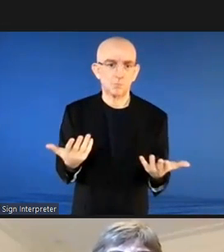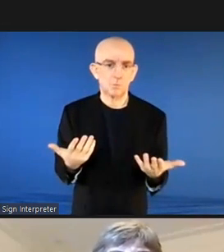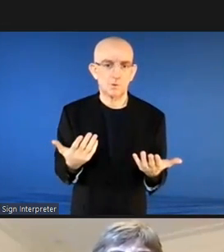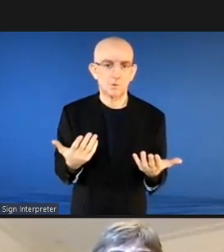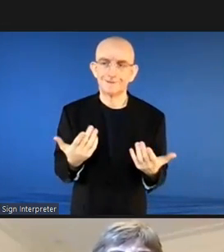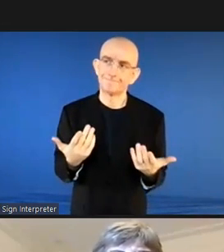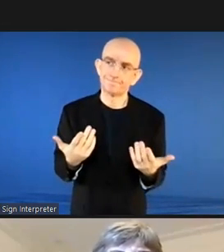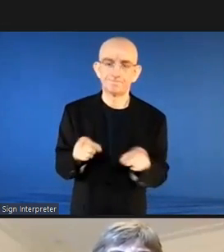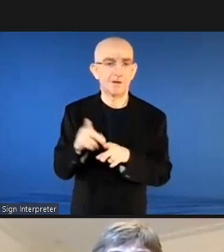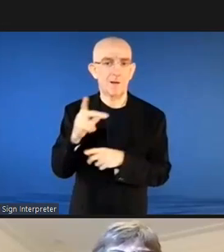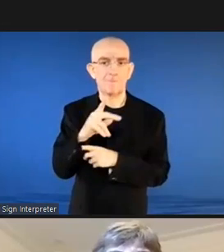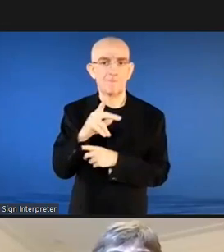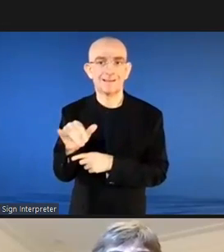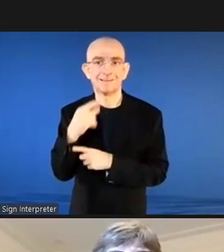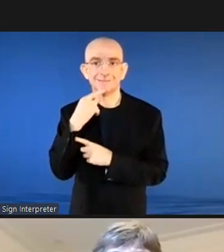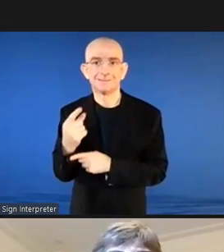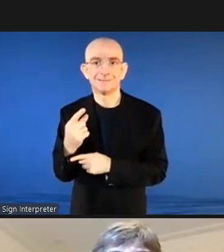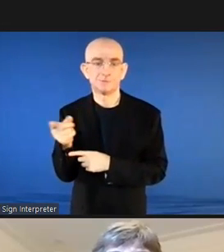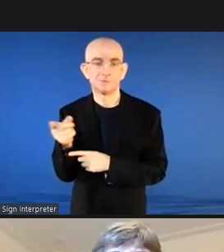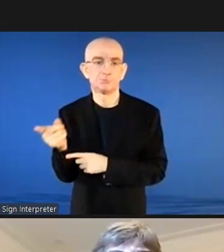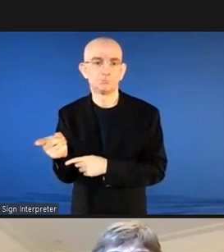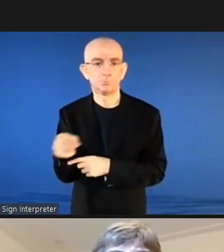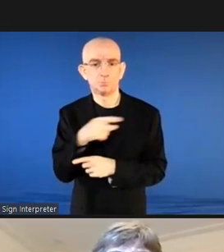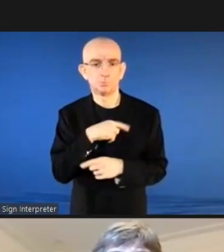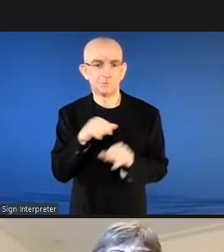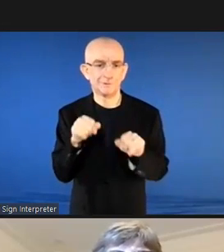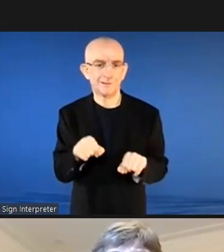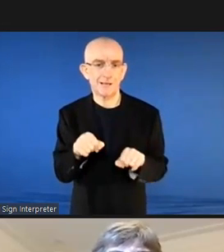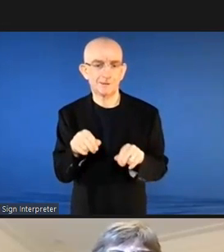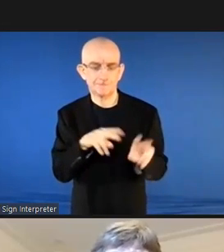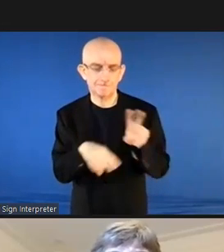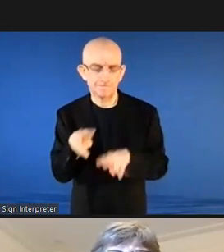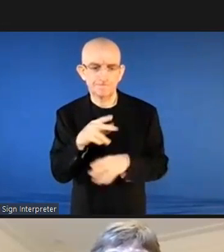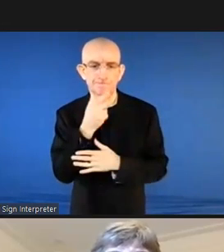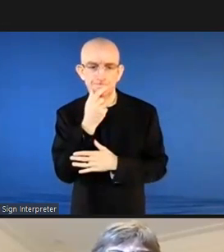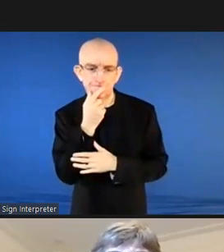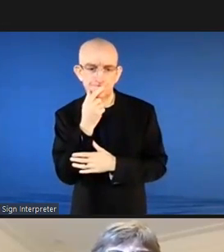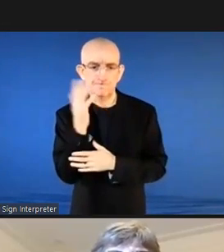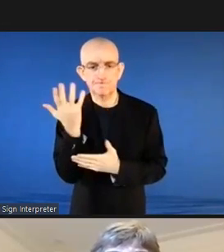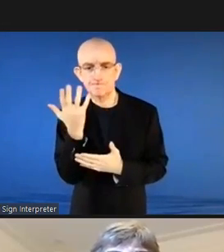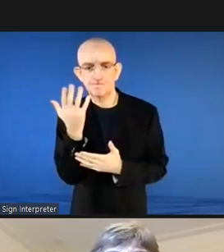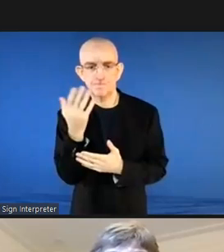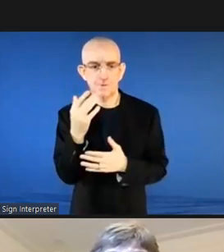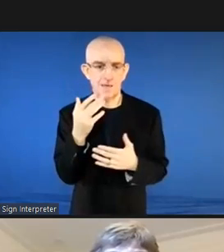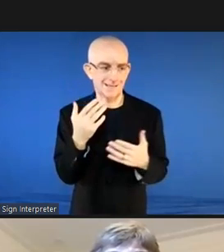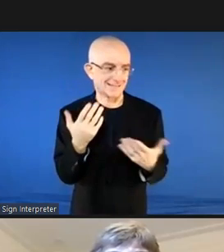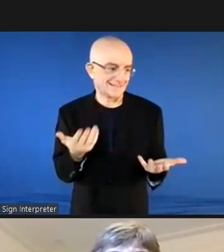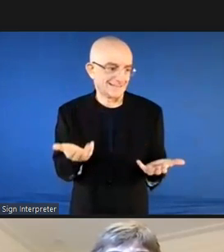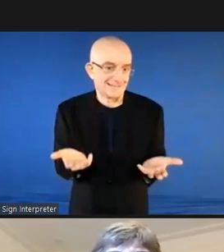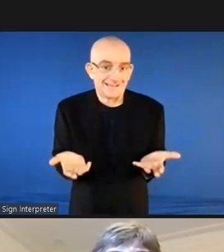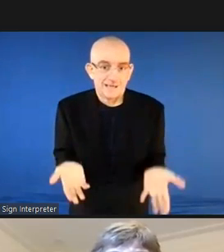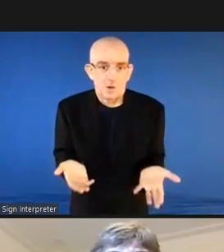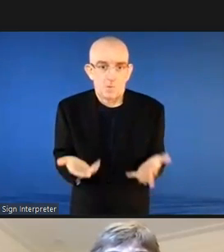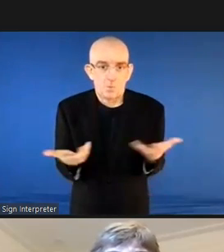really make the most of what we can do with what we have, learn from it, and